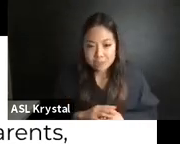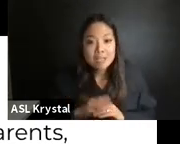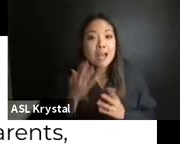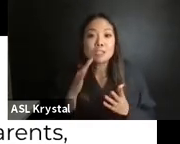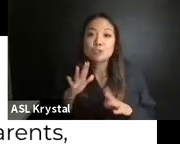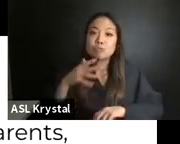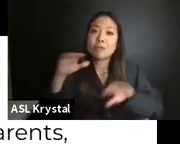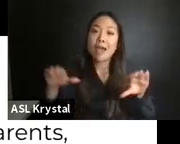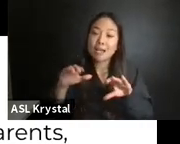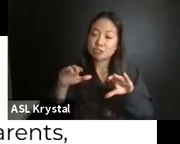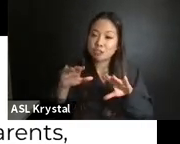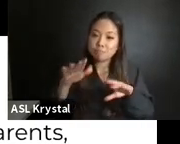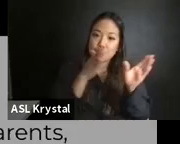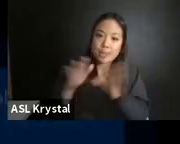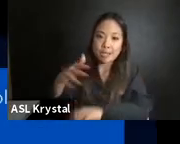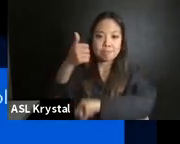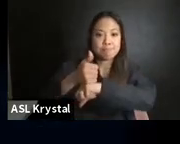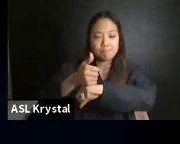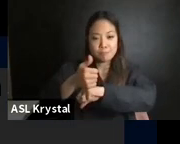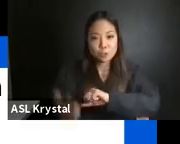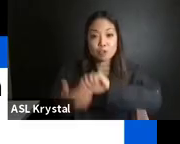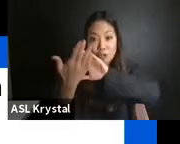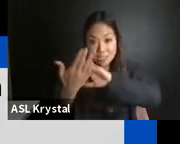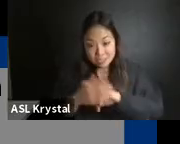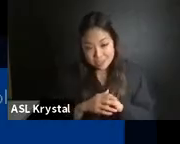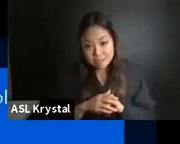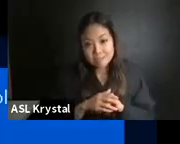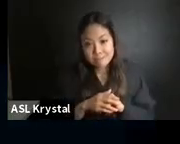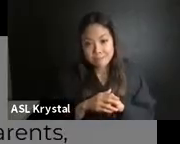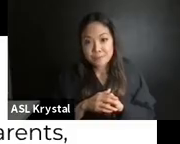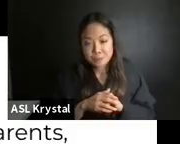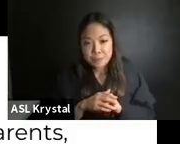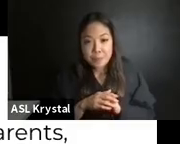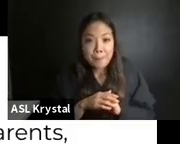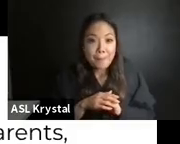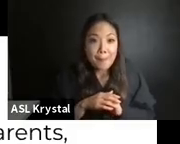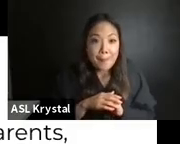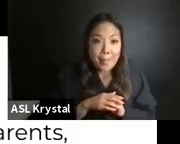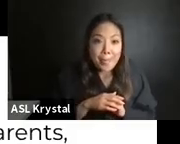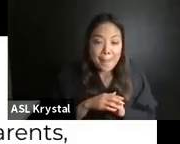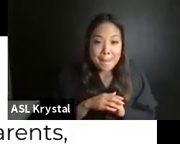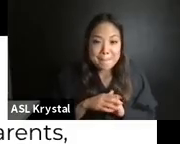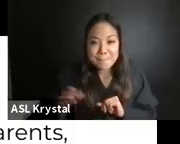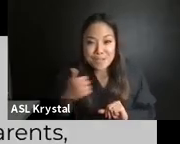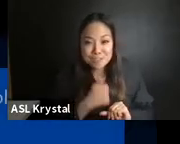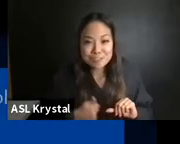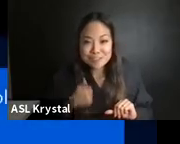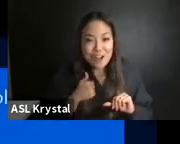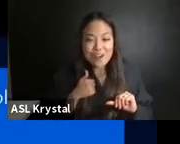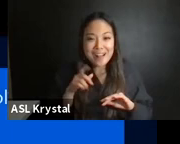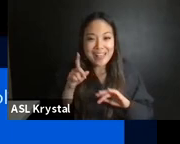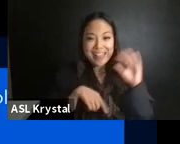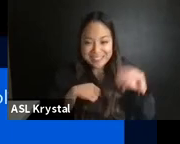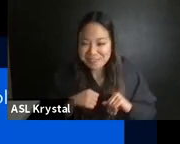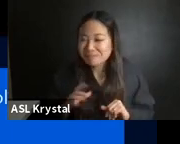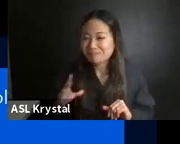to address it as our suspensions trend down sorry okay and so um